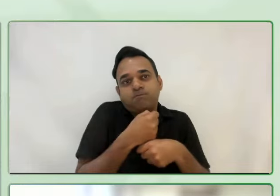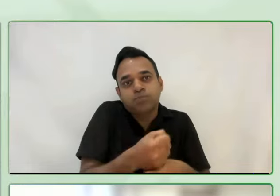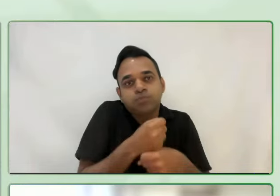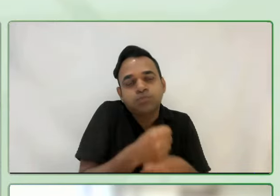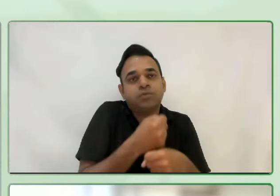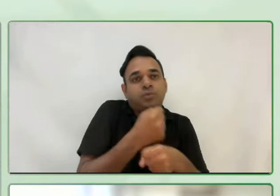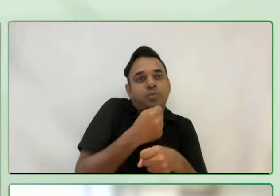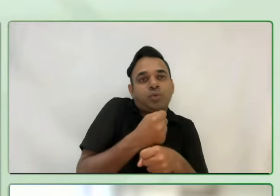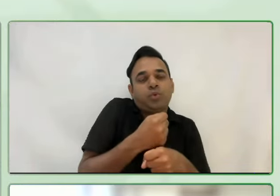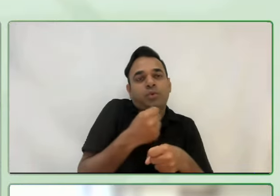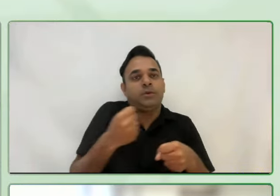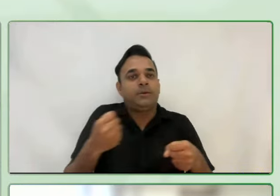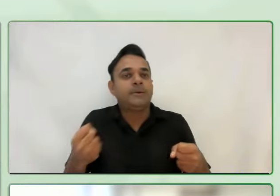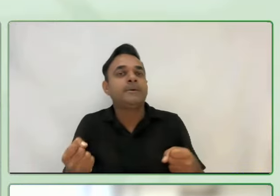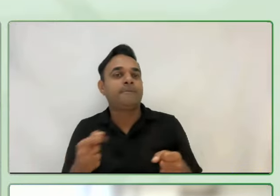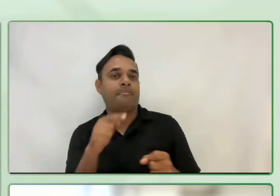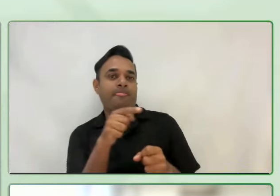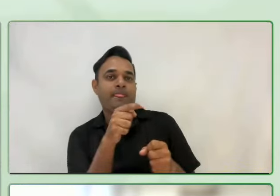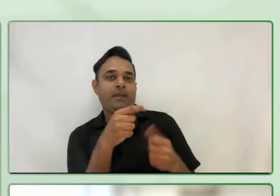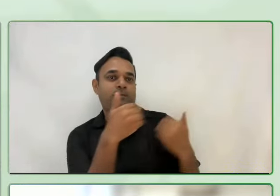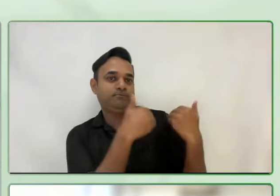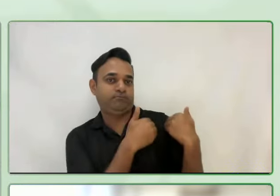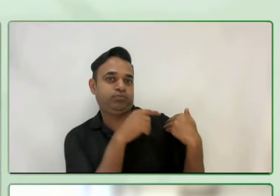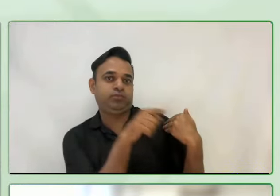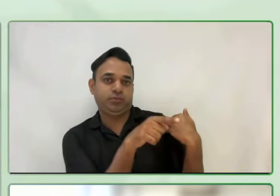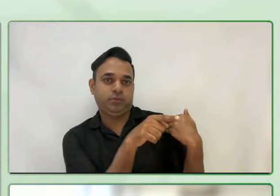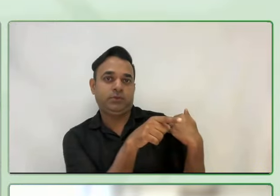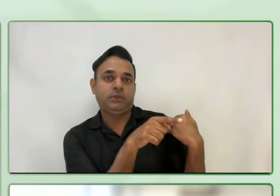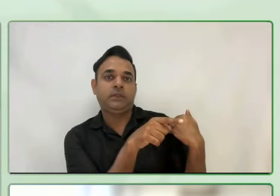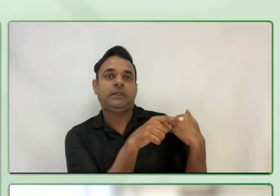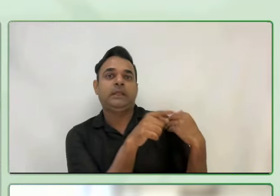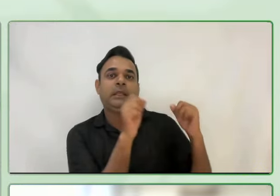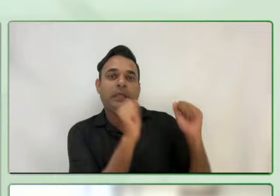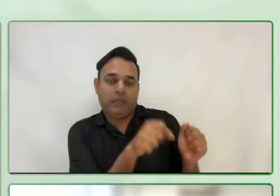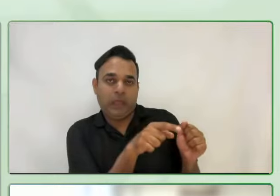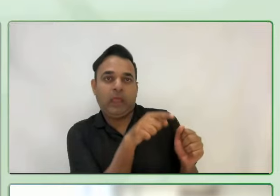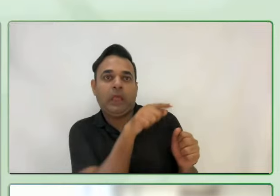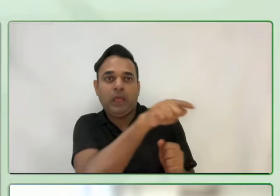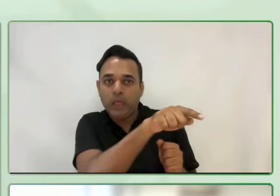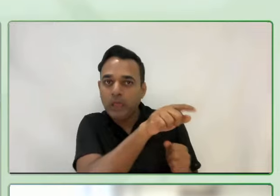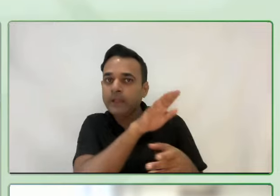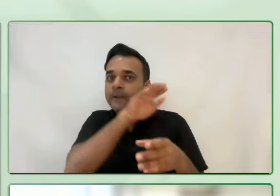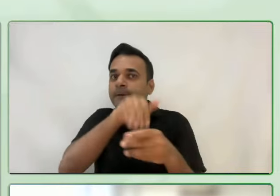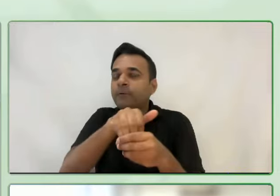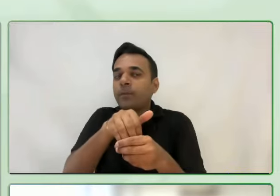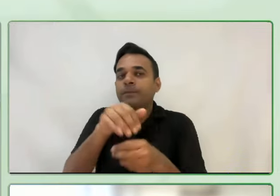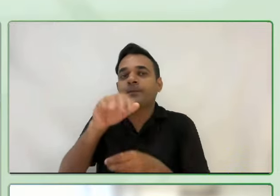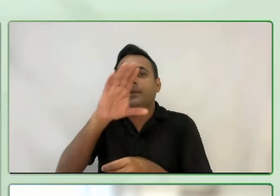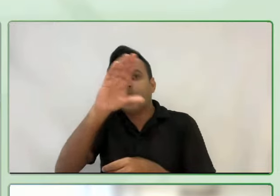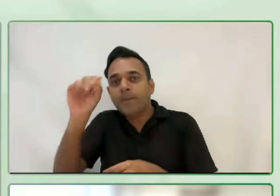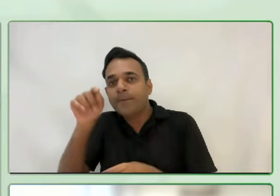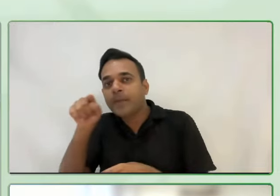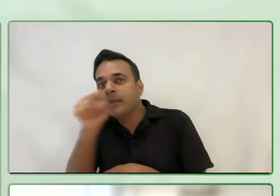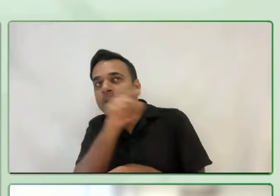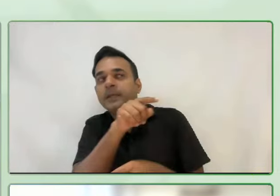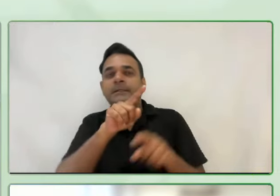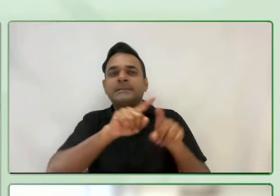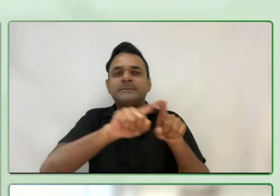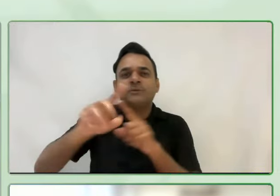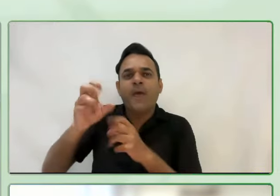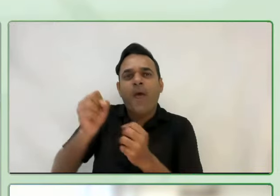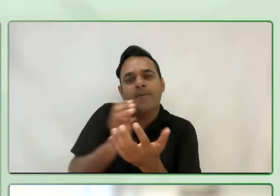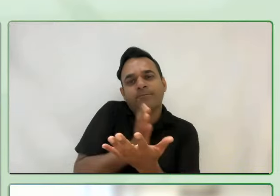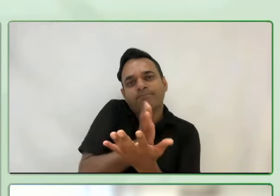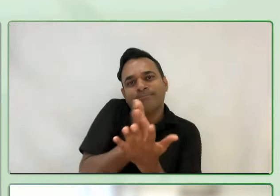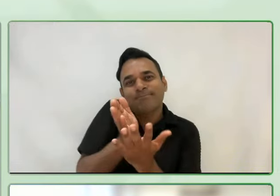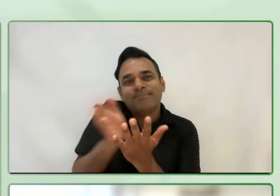left-handed mouse. But if she lost her hand in a car accident, I bet you they would send her to a doctor. We could just save